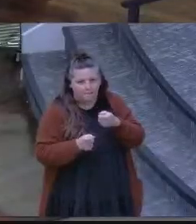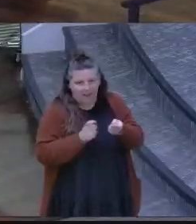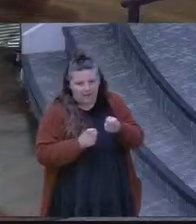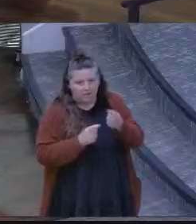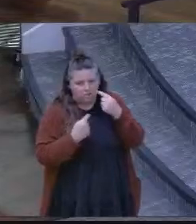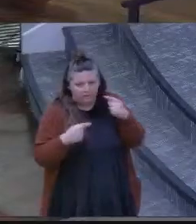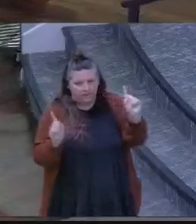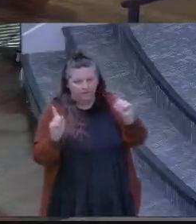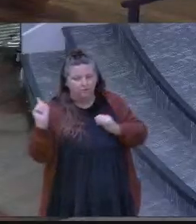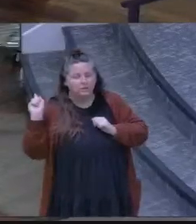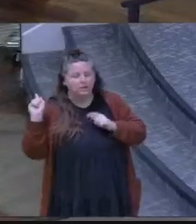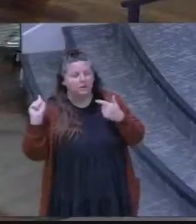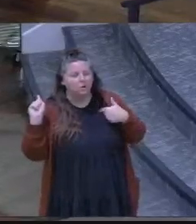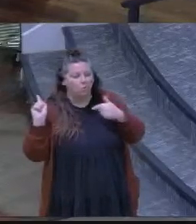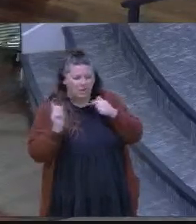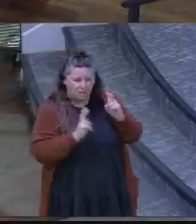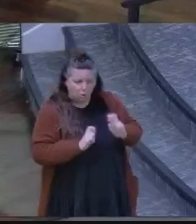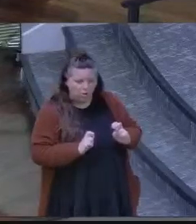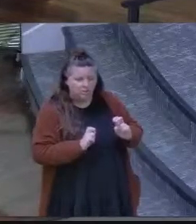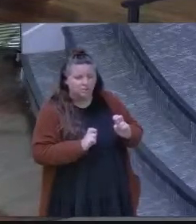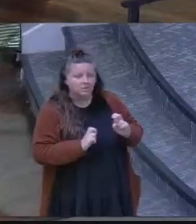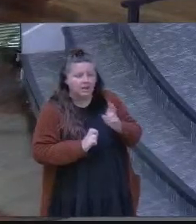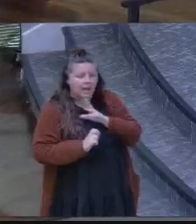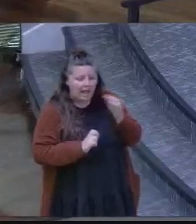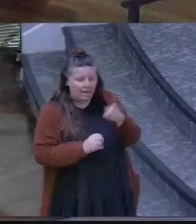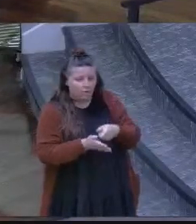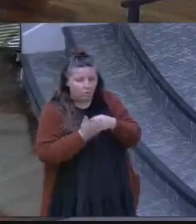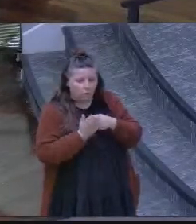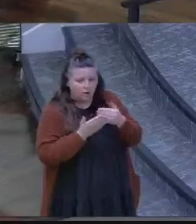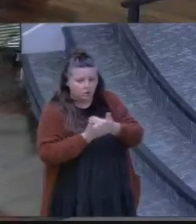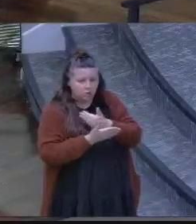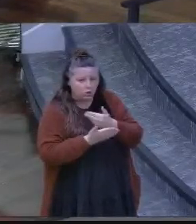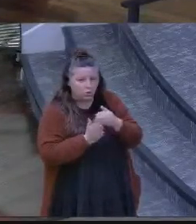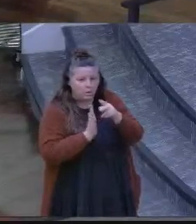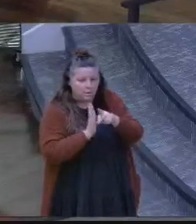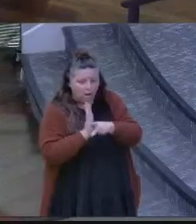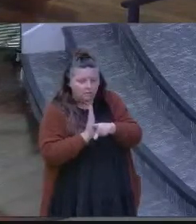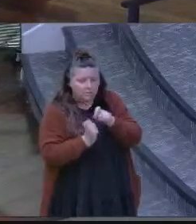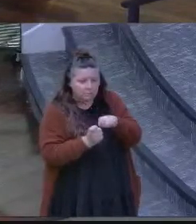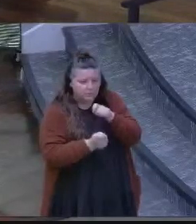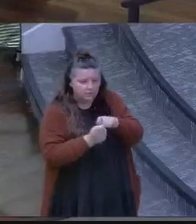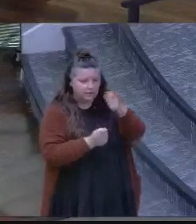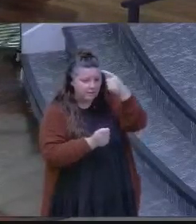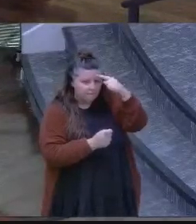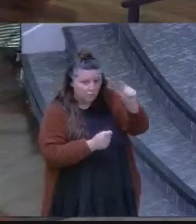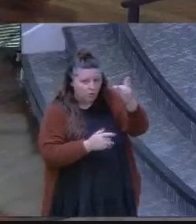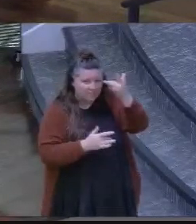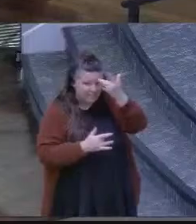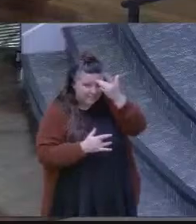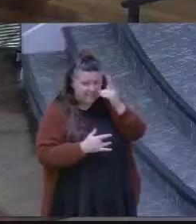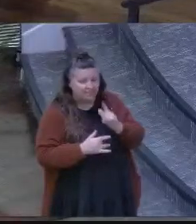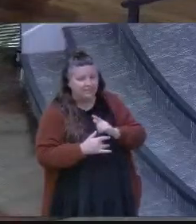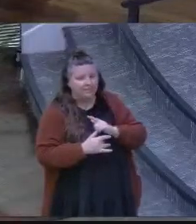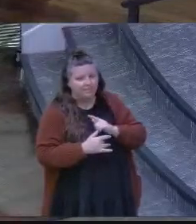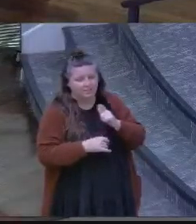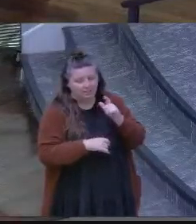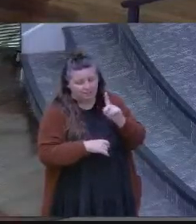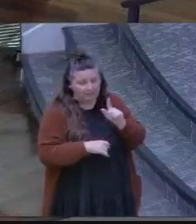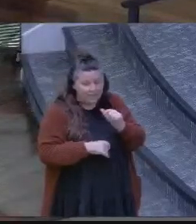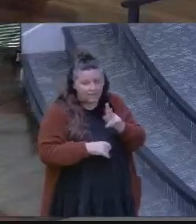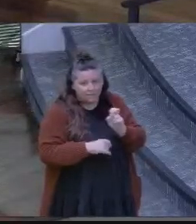it, it would require a new policy specifically for sick leave. You'd have to